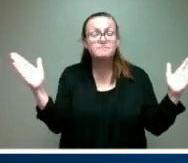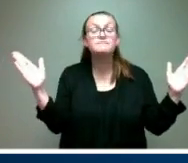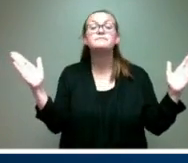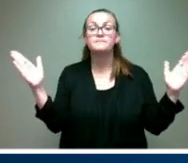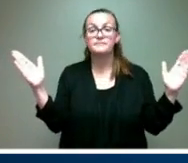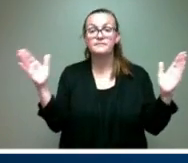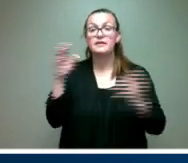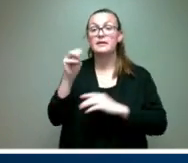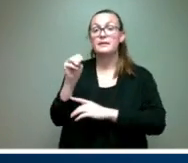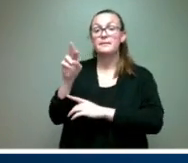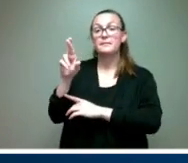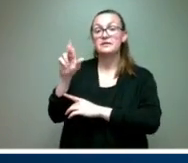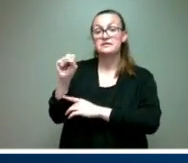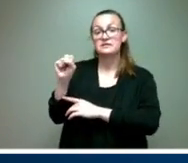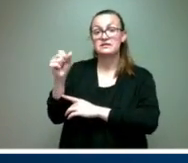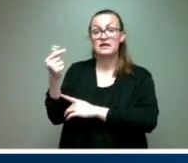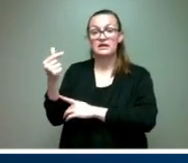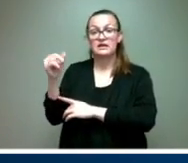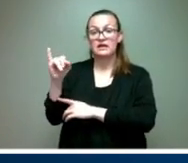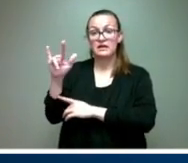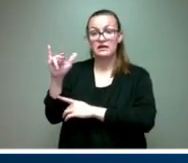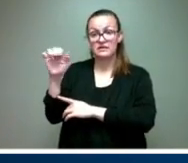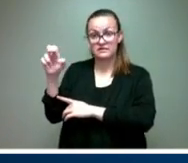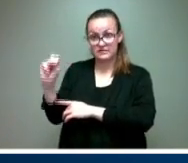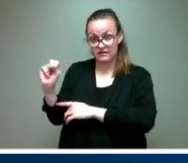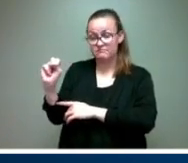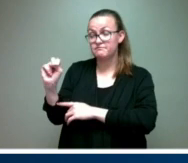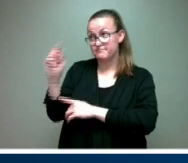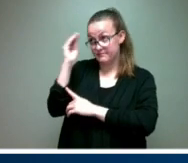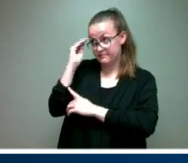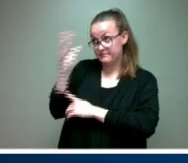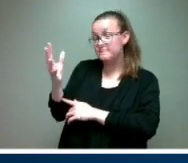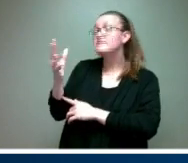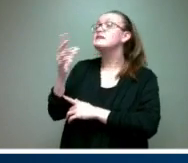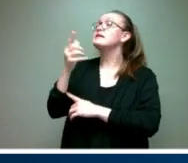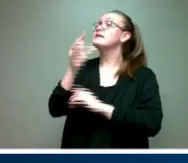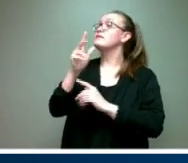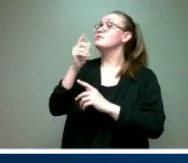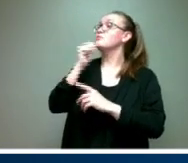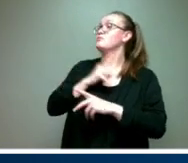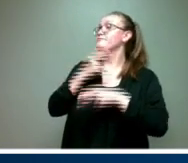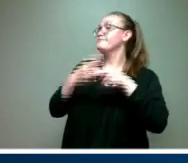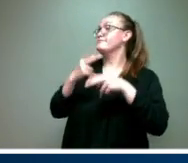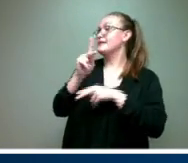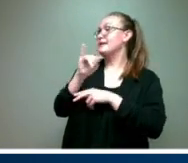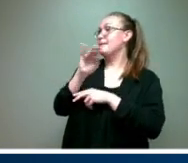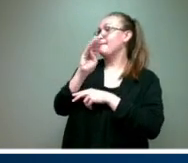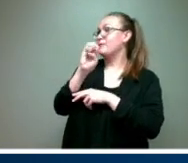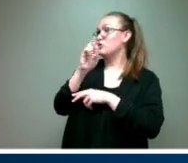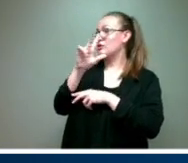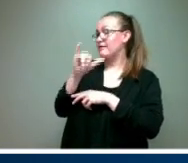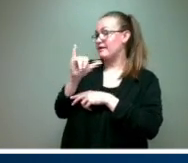Mrs. Gillison, Kimberly Bridges asked, the available meal sites